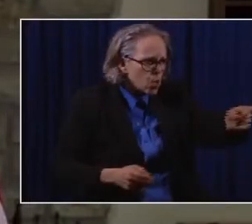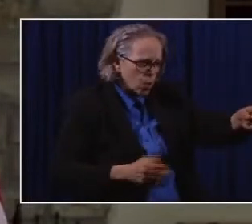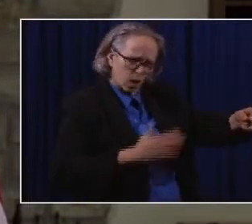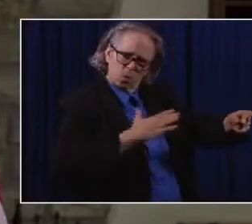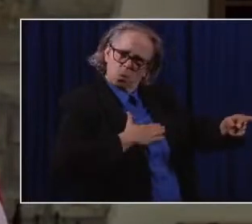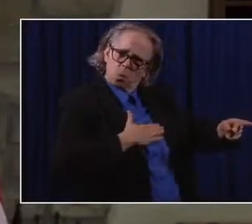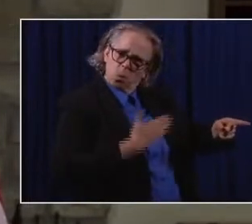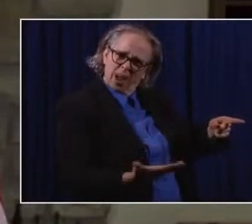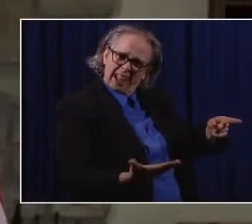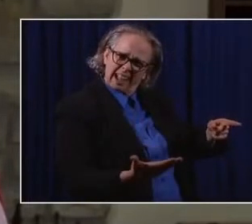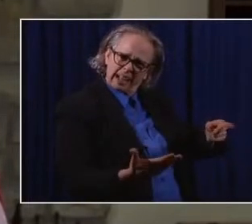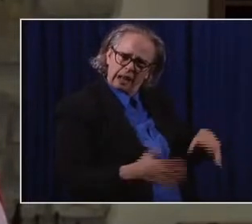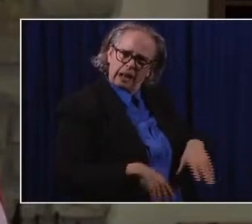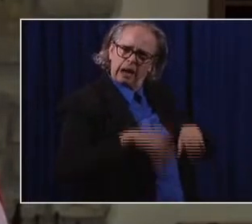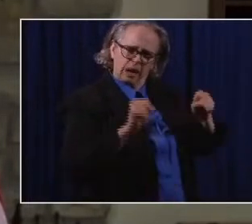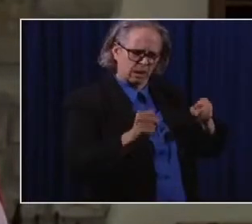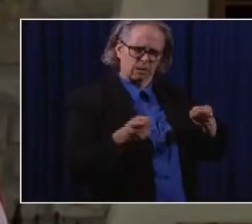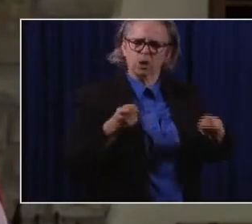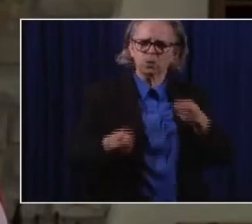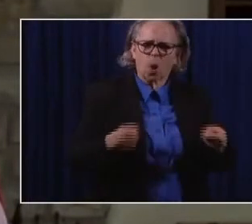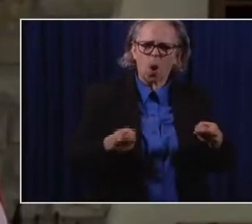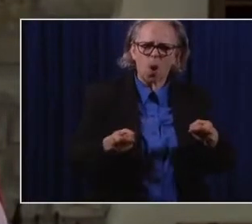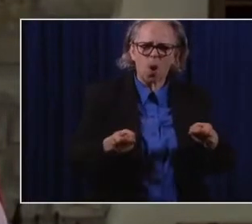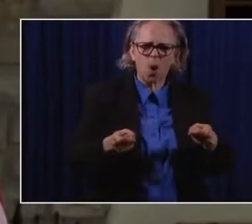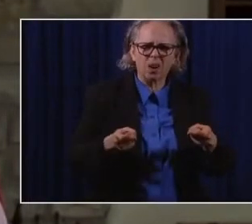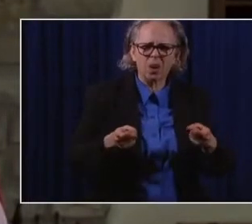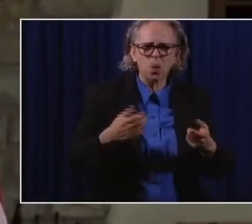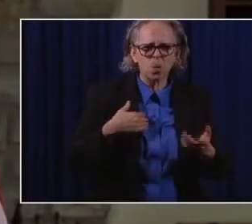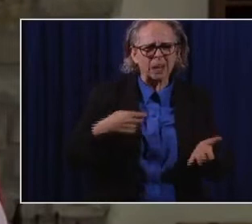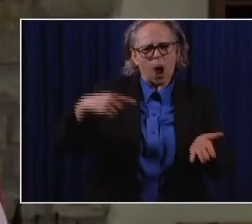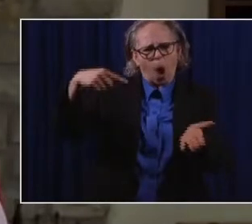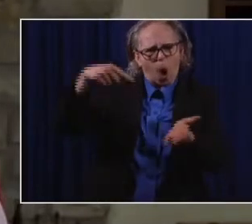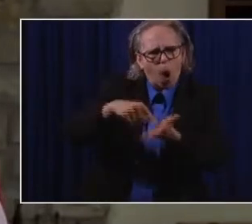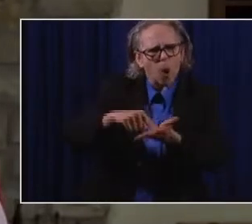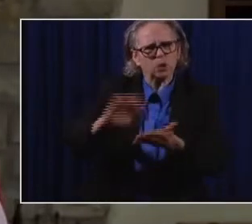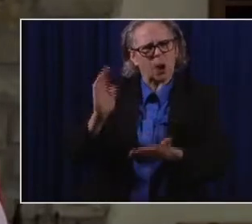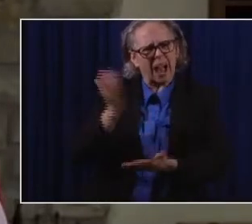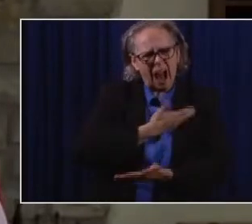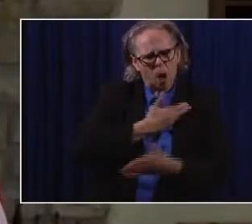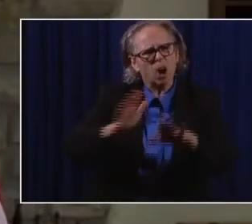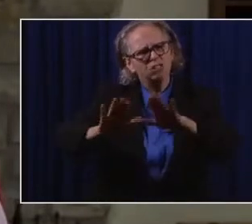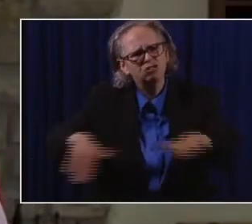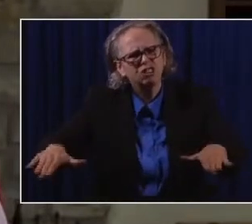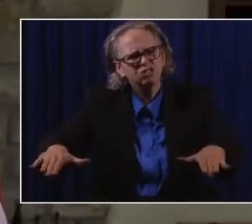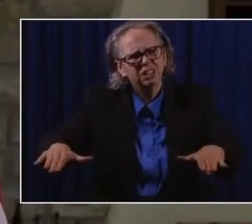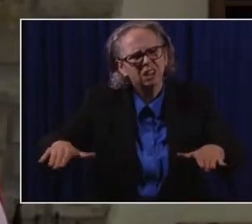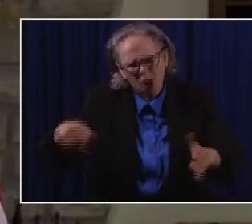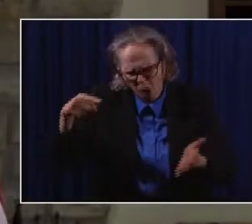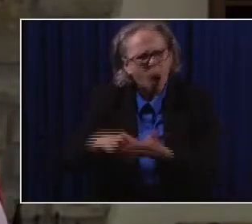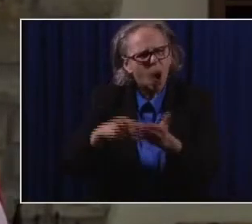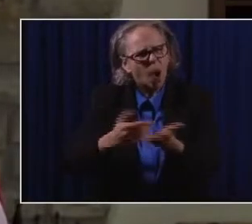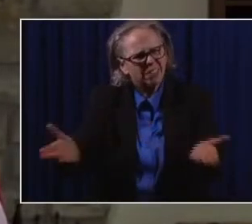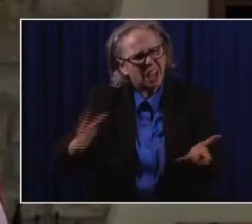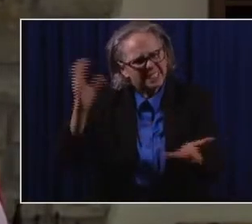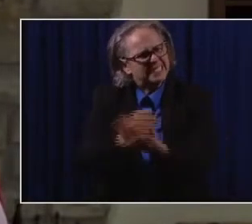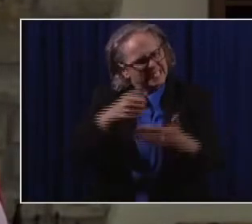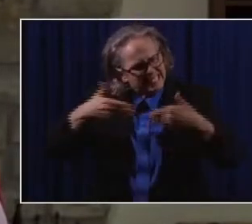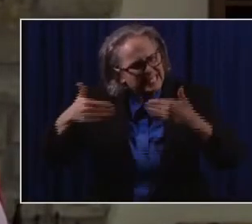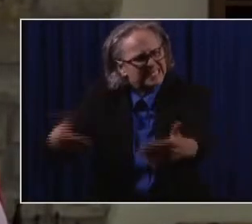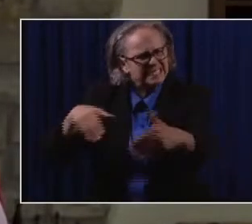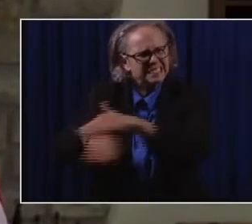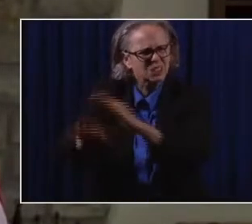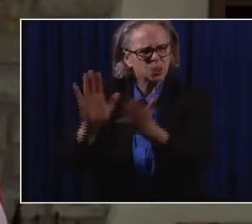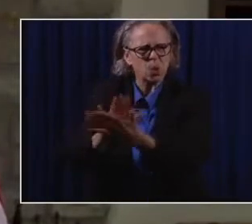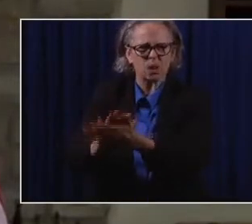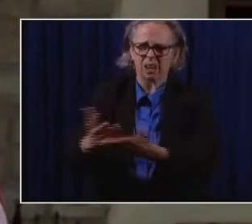We owe it to their future. We owe it to our state's future to fight back against this virus,